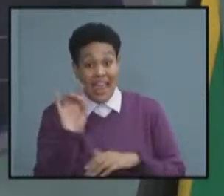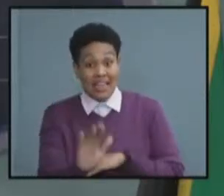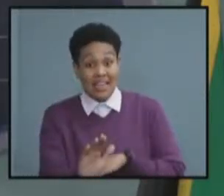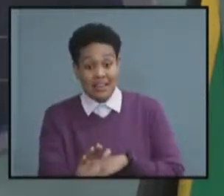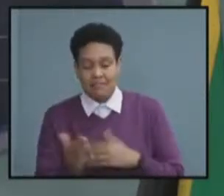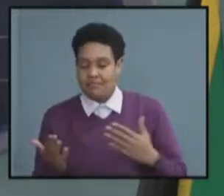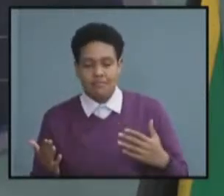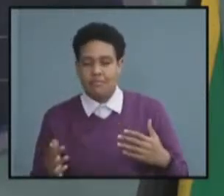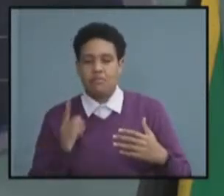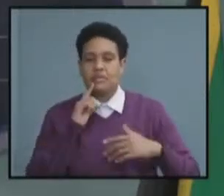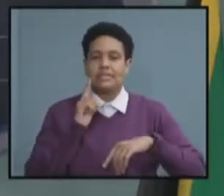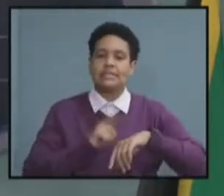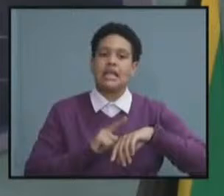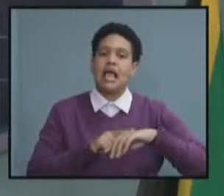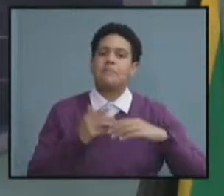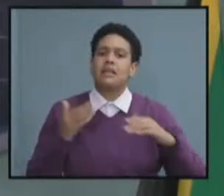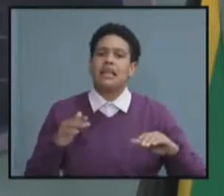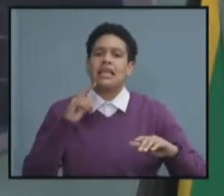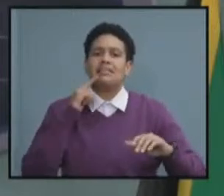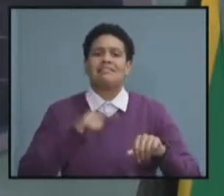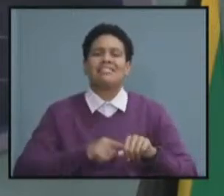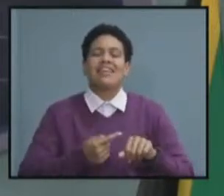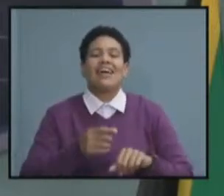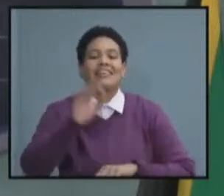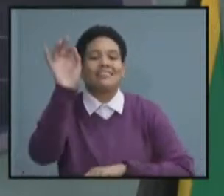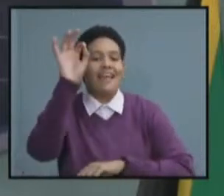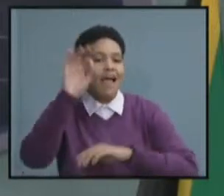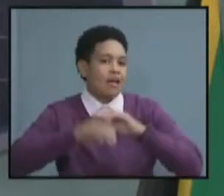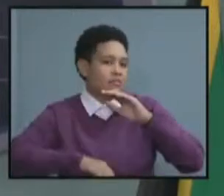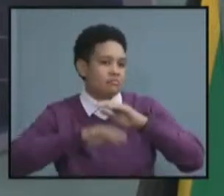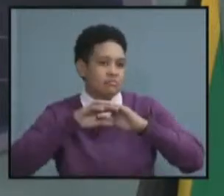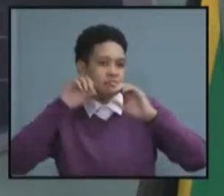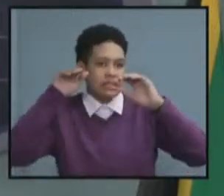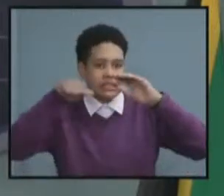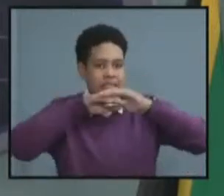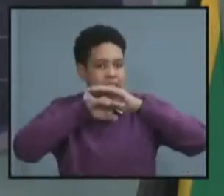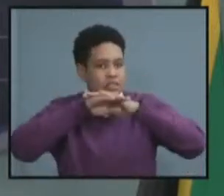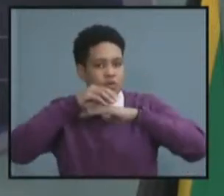the curfew hours begin at 9 p.m.